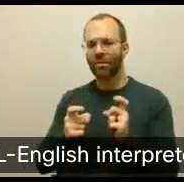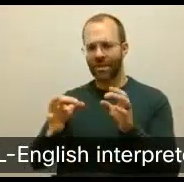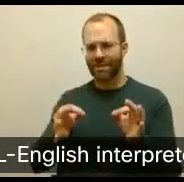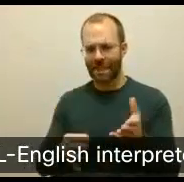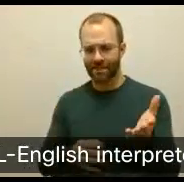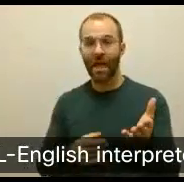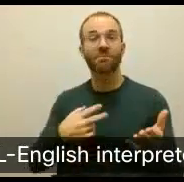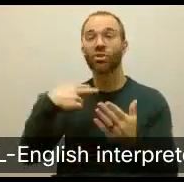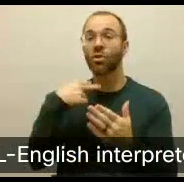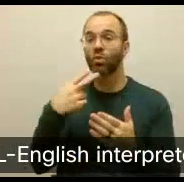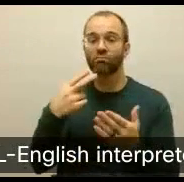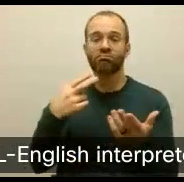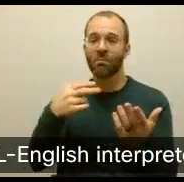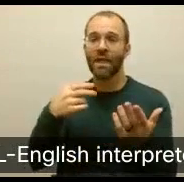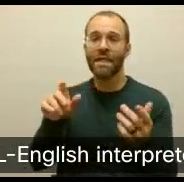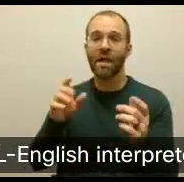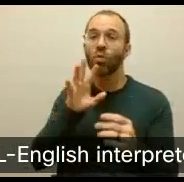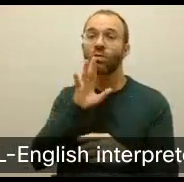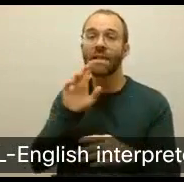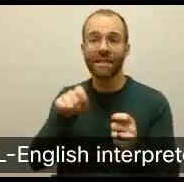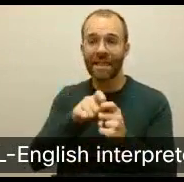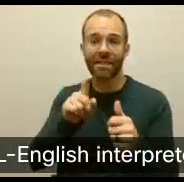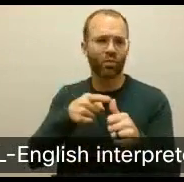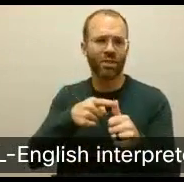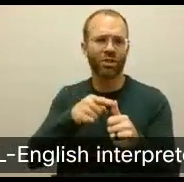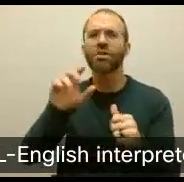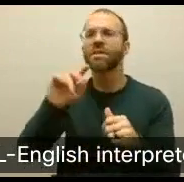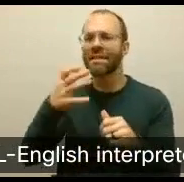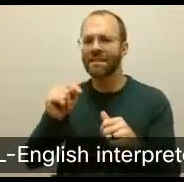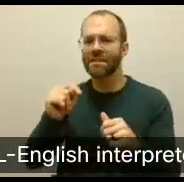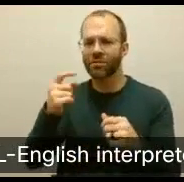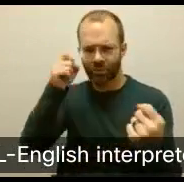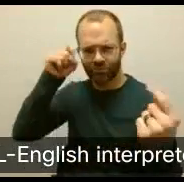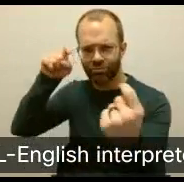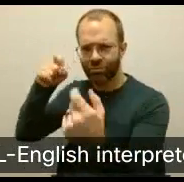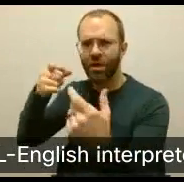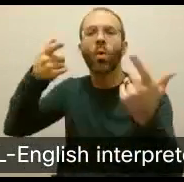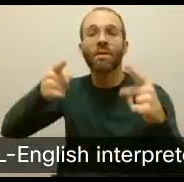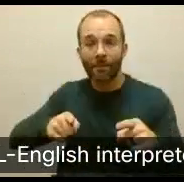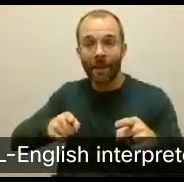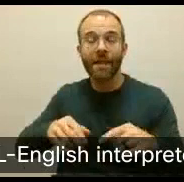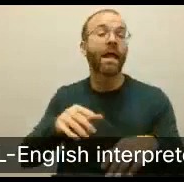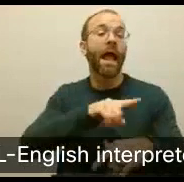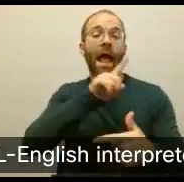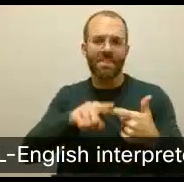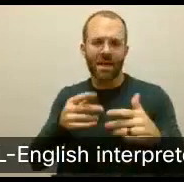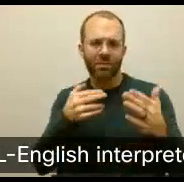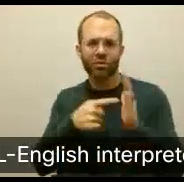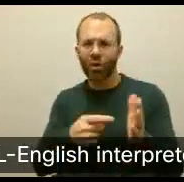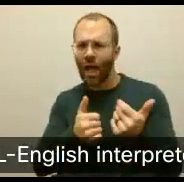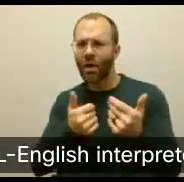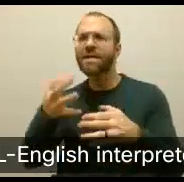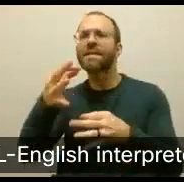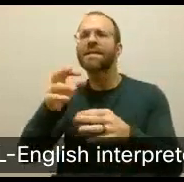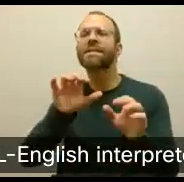going to read it out loud, so we're all in the same place. I'll read the original text out loud, and then I'm going to show you how synonym swapping